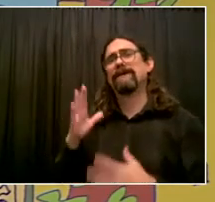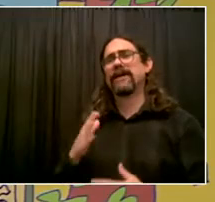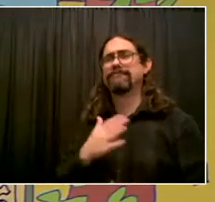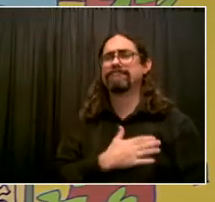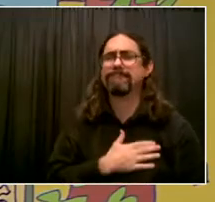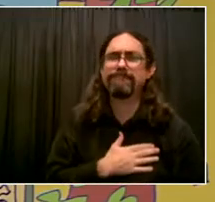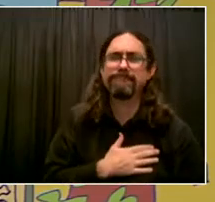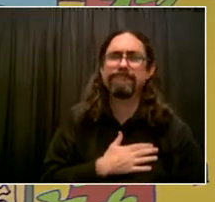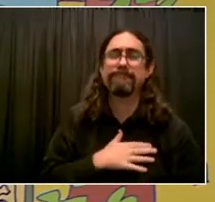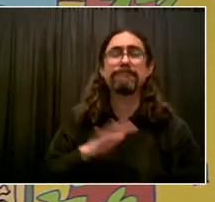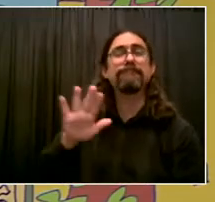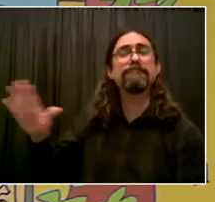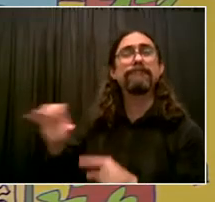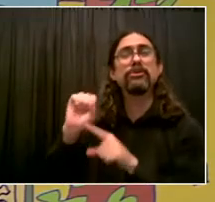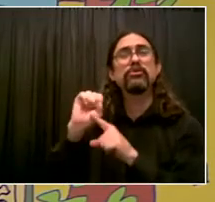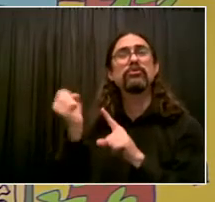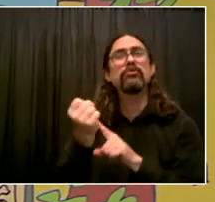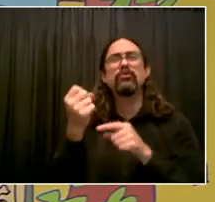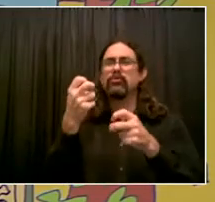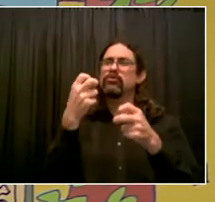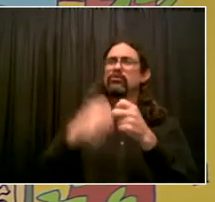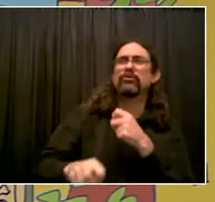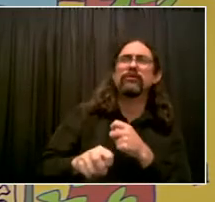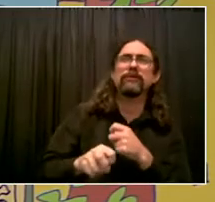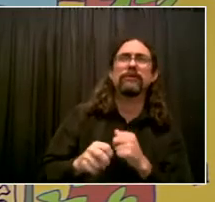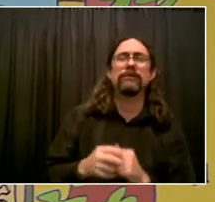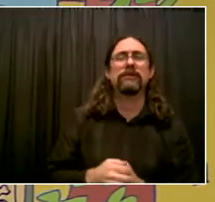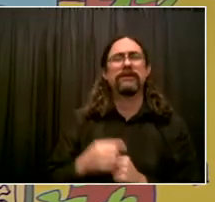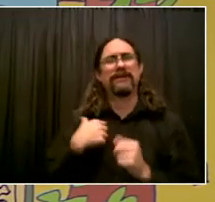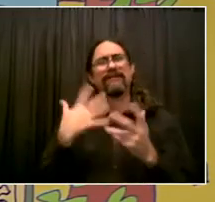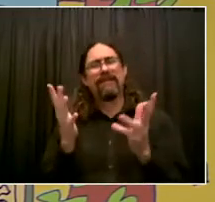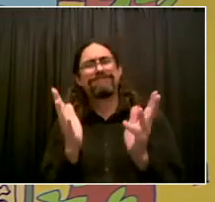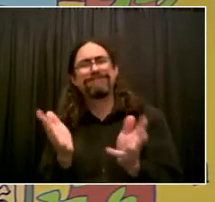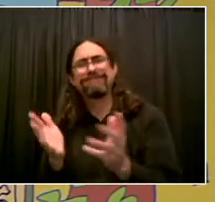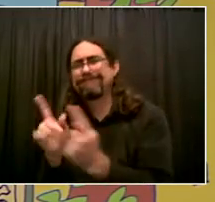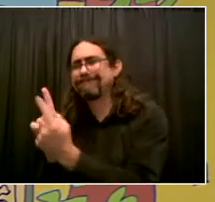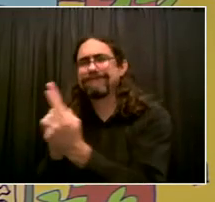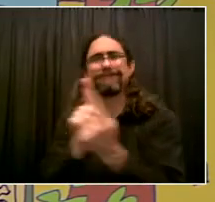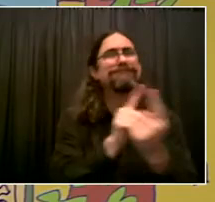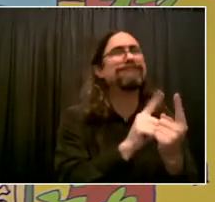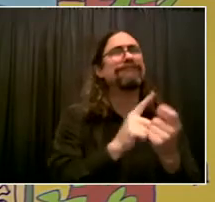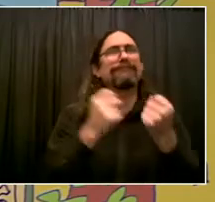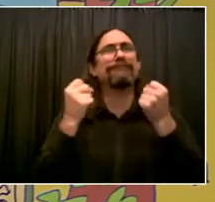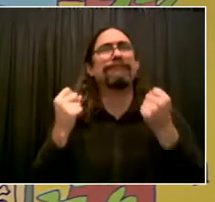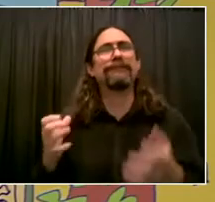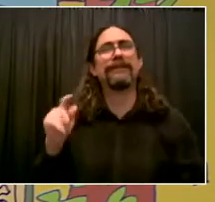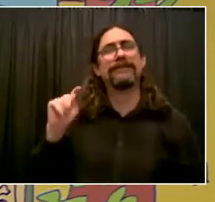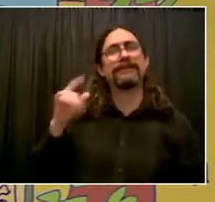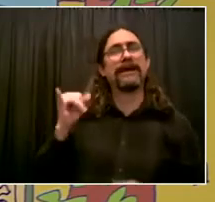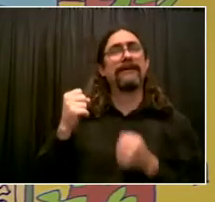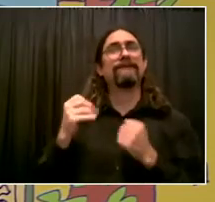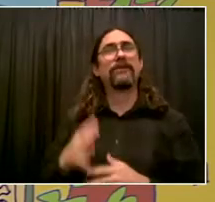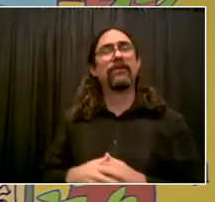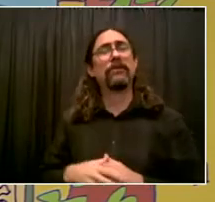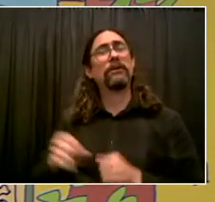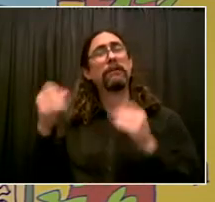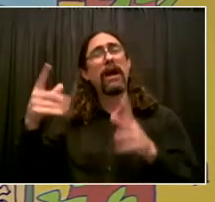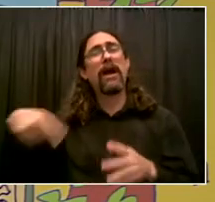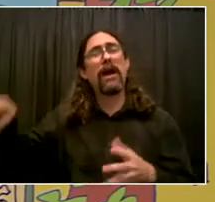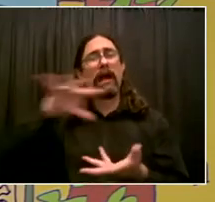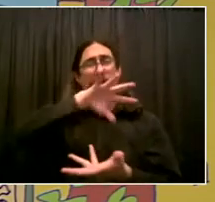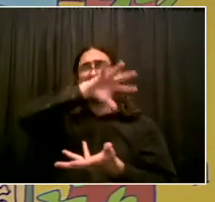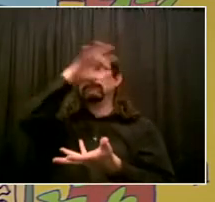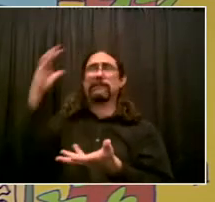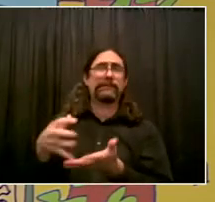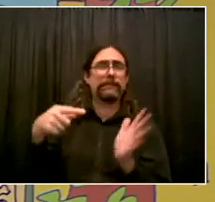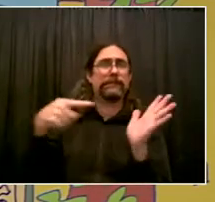know that they're struggling with the debts they're carrying. But I disagree with that characterization profoundly, Emma. Right